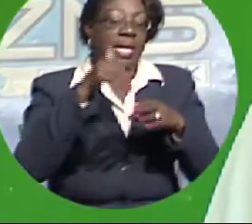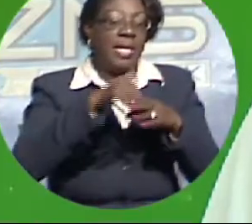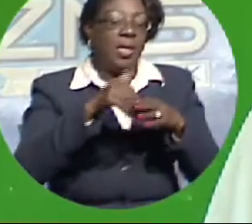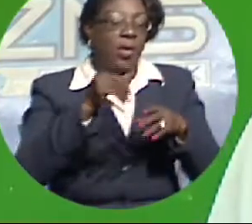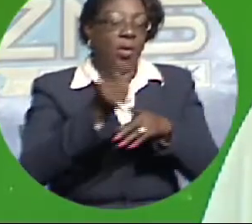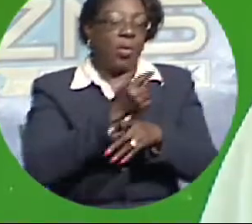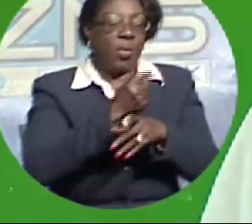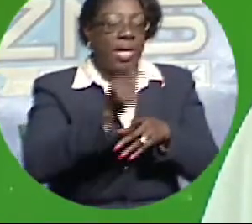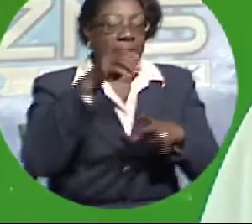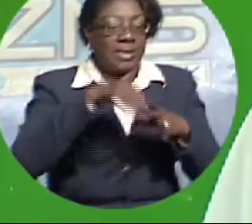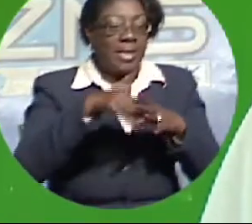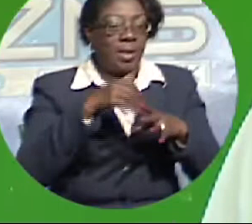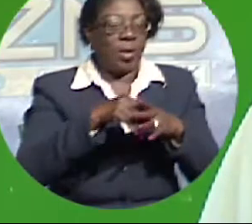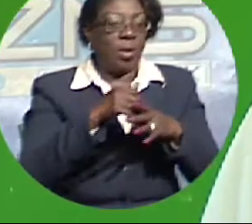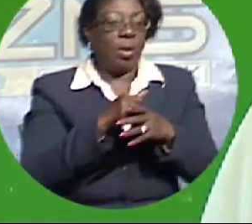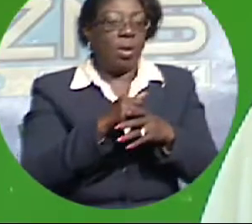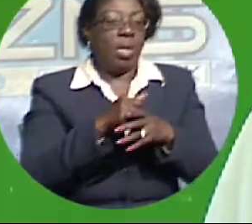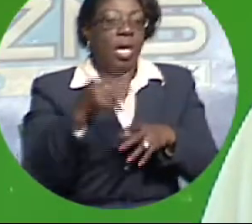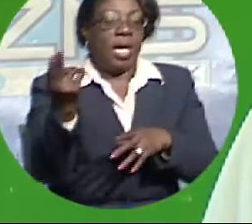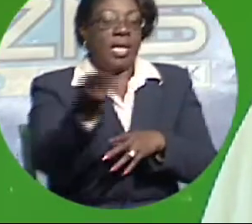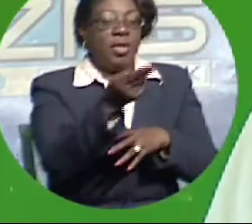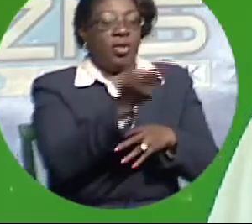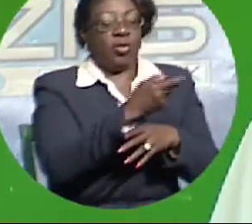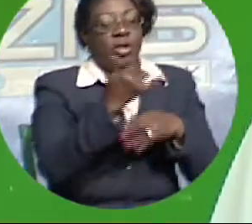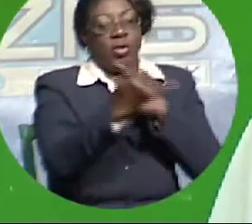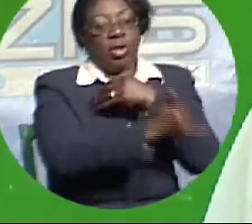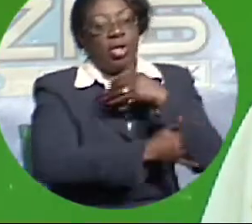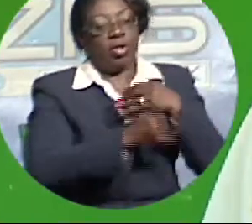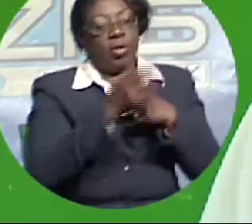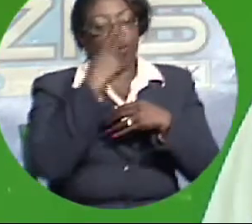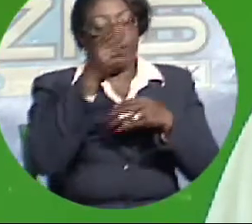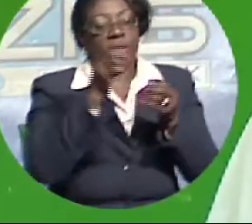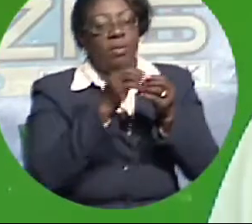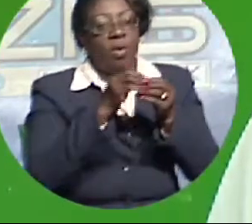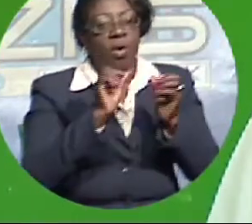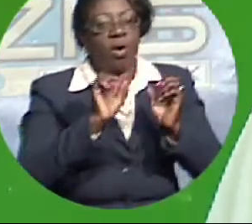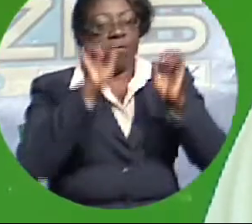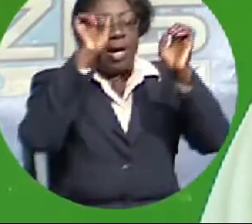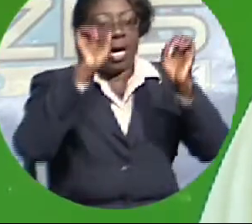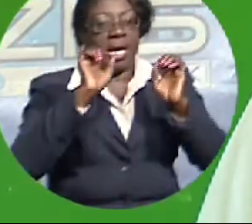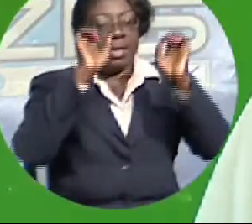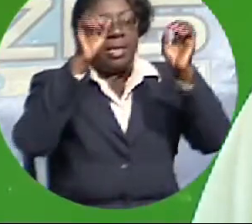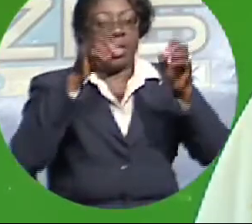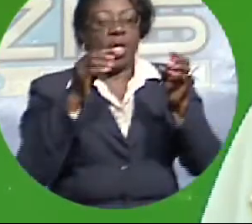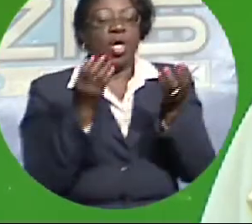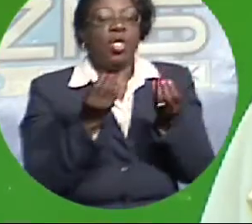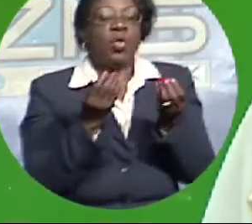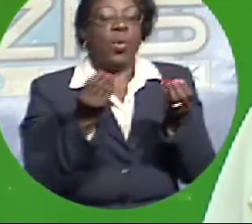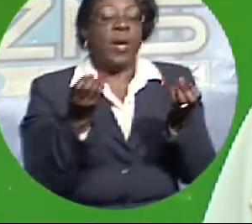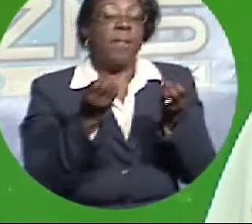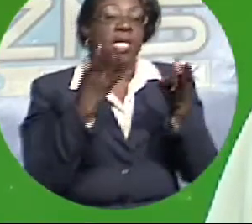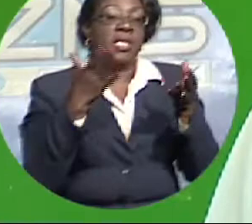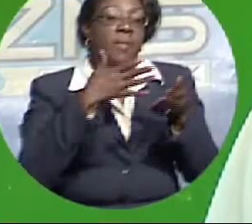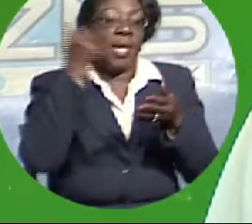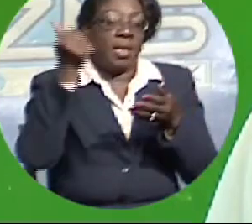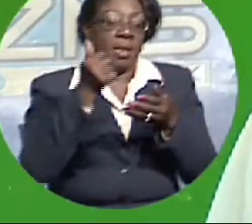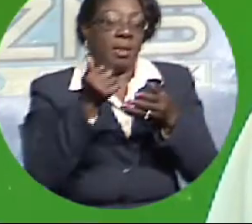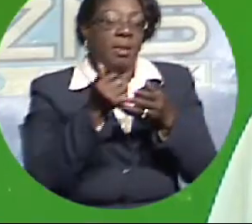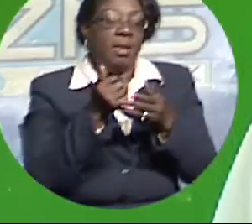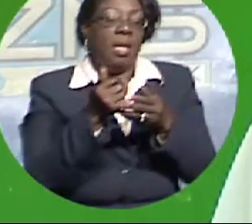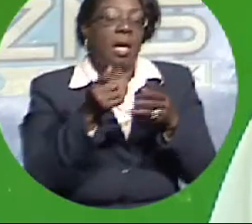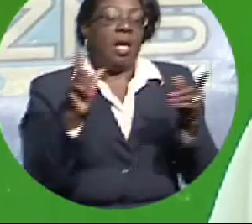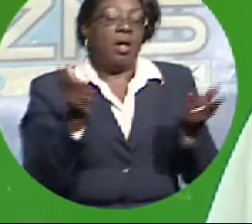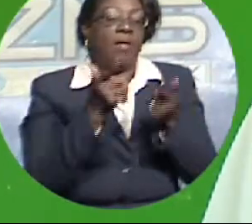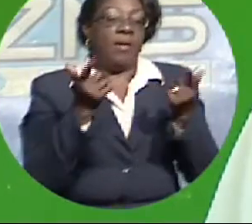and introduce it to the country. You'll see more of our athletes compete indoors. Matter of fact, a lot of our athletes compete indoors because,